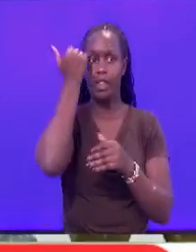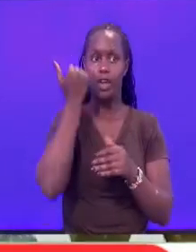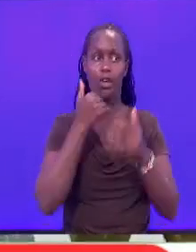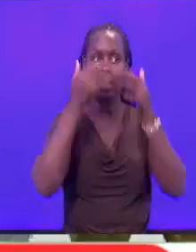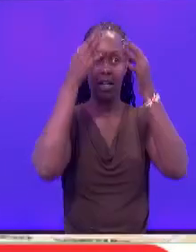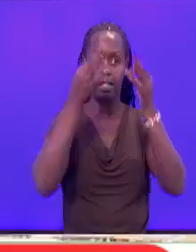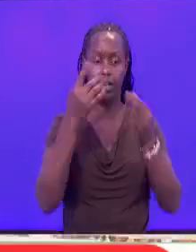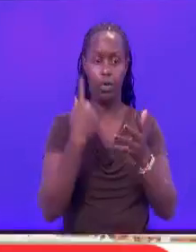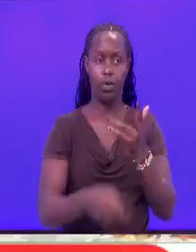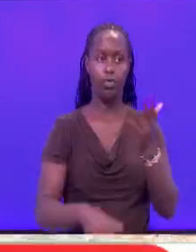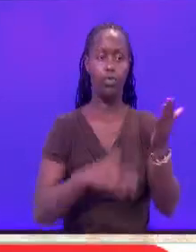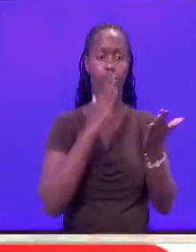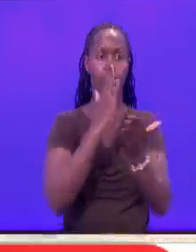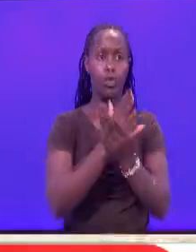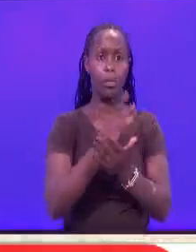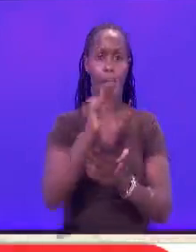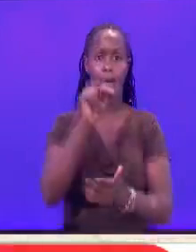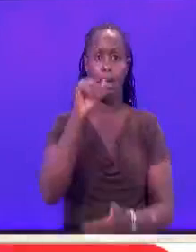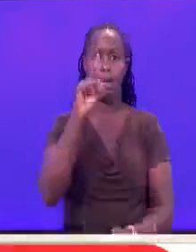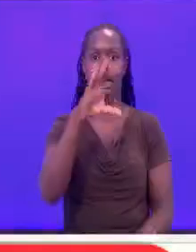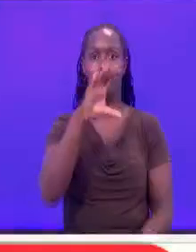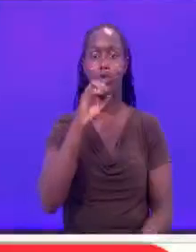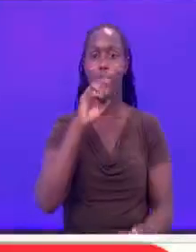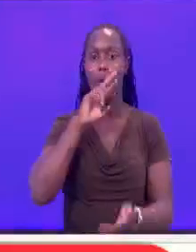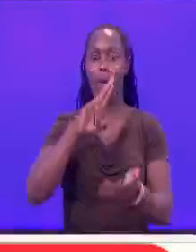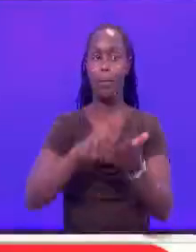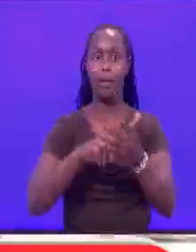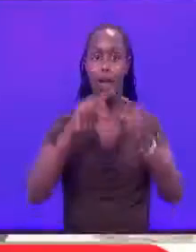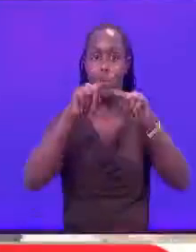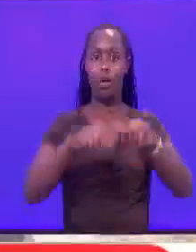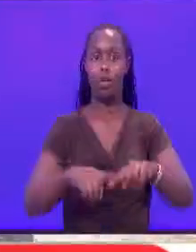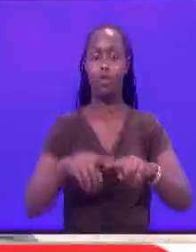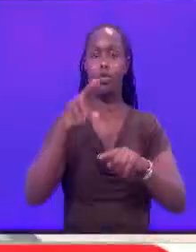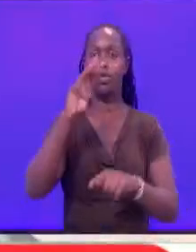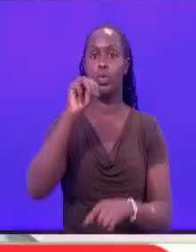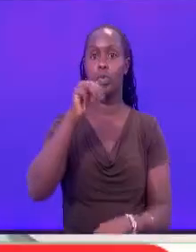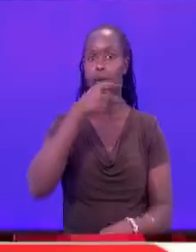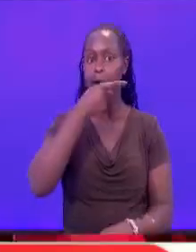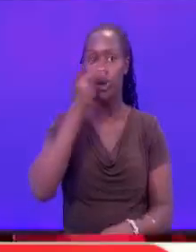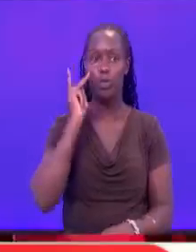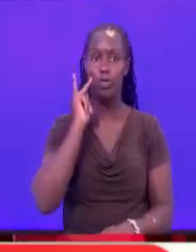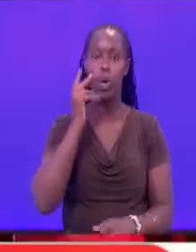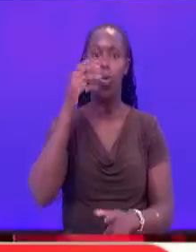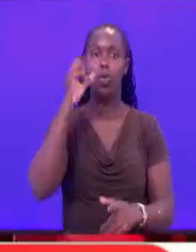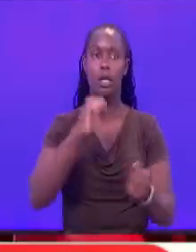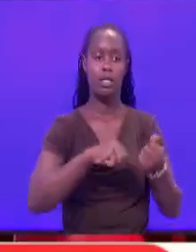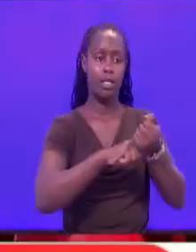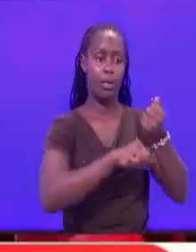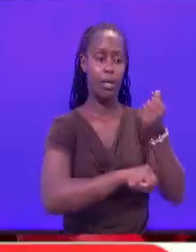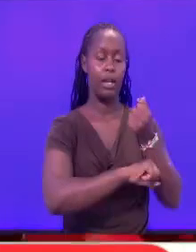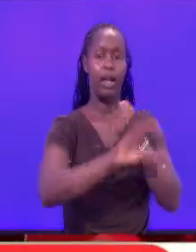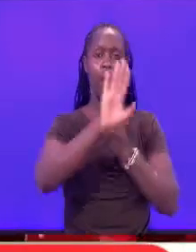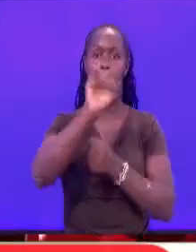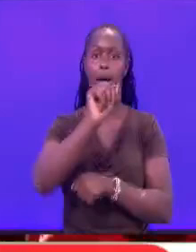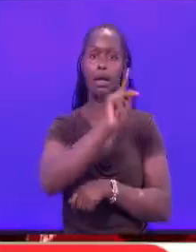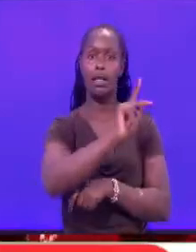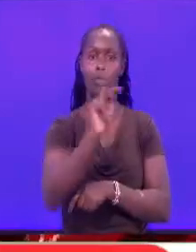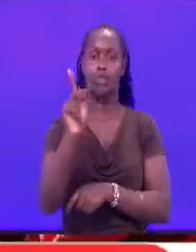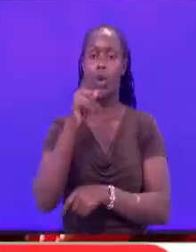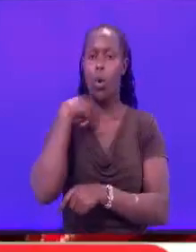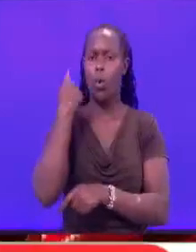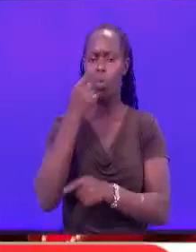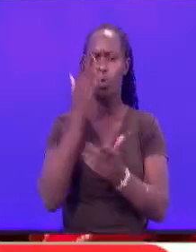of the NADCO report, according to Musyoka, was supported by Kenya Kwanza, who are adamant about being the sole